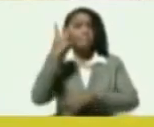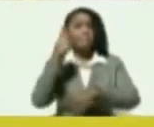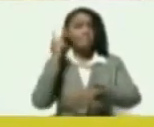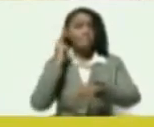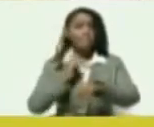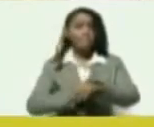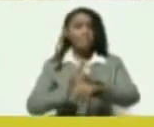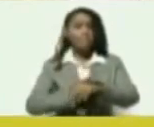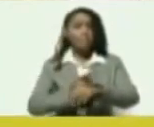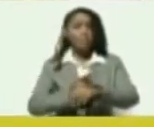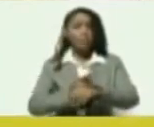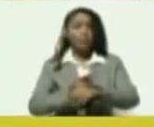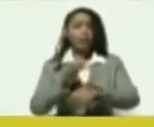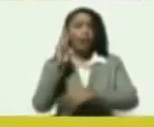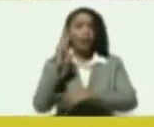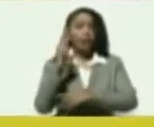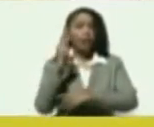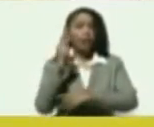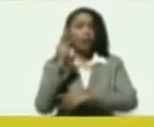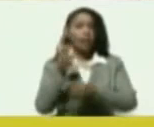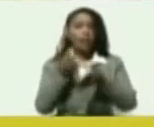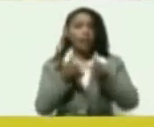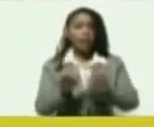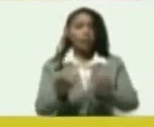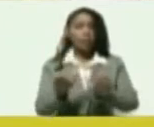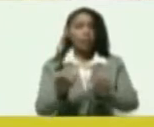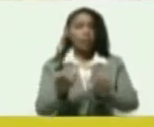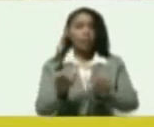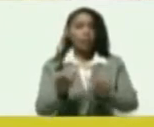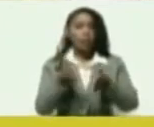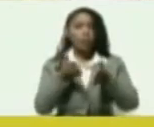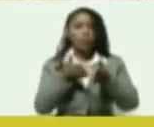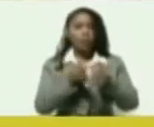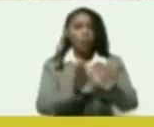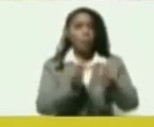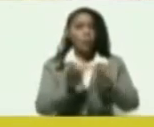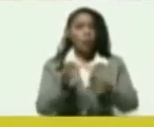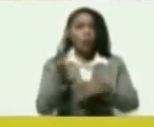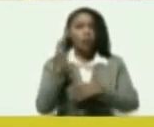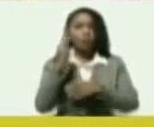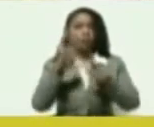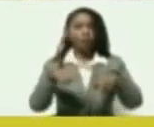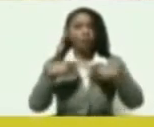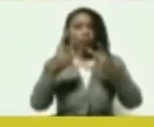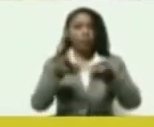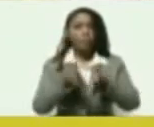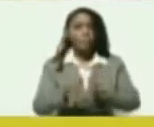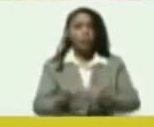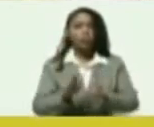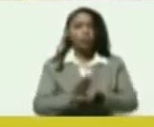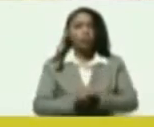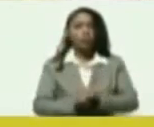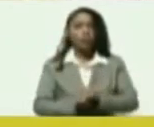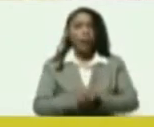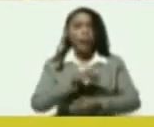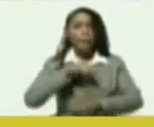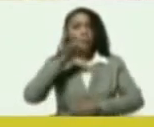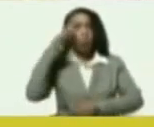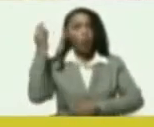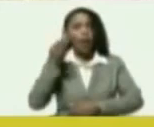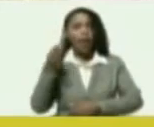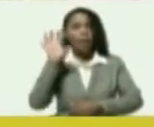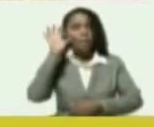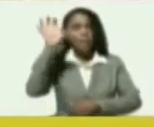A second R, renaissance, of rebirth of the original spirit of the